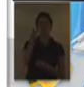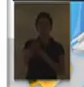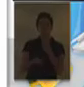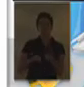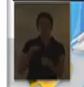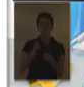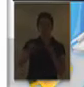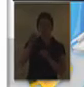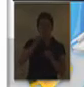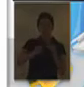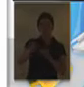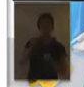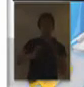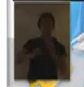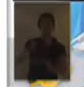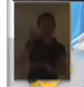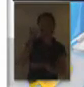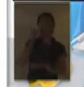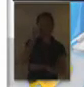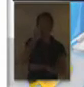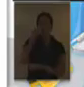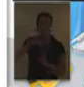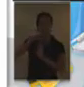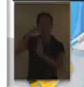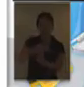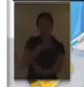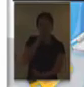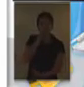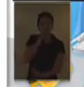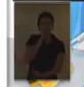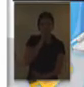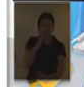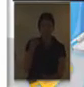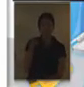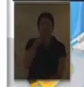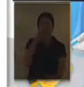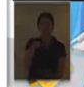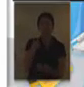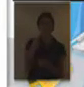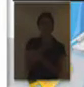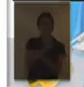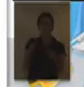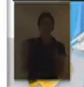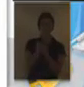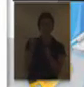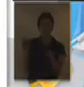And this is a bit outdated. I mean, everything goes out of date practically week by week.